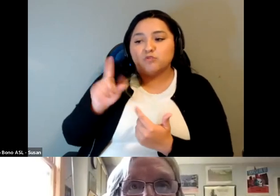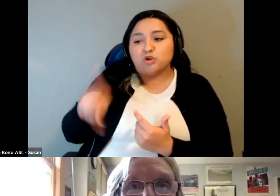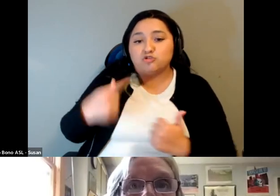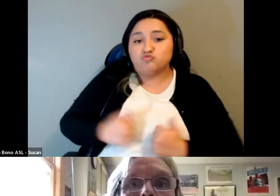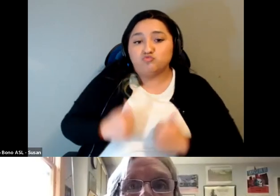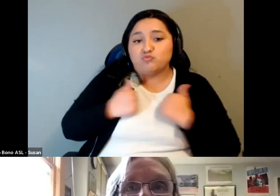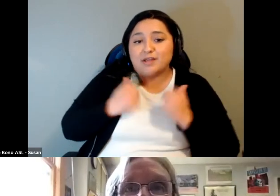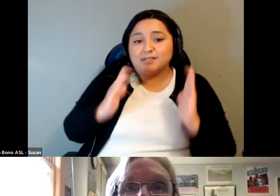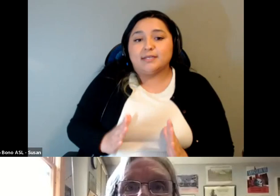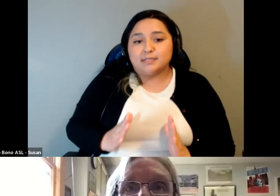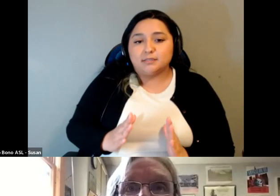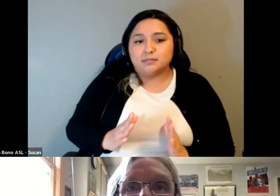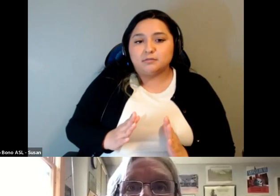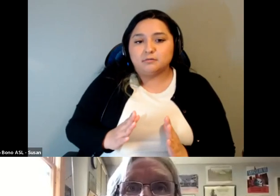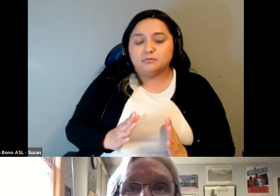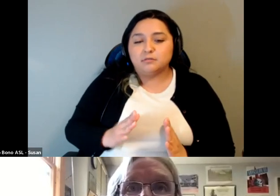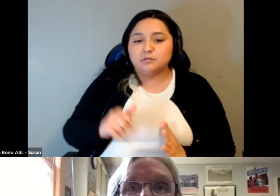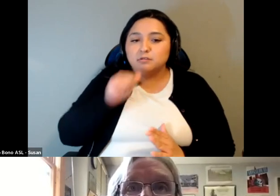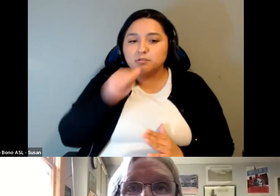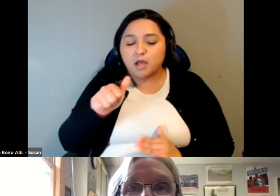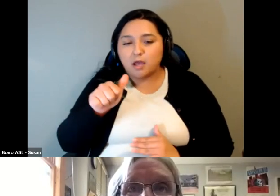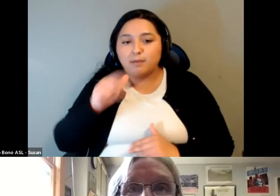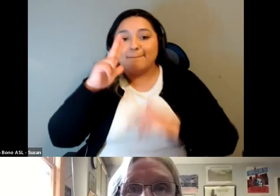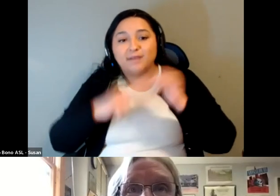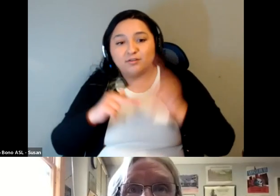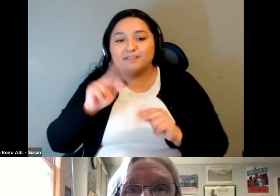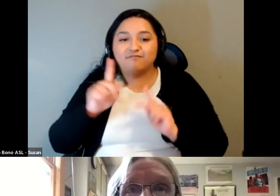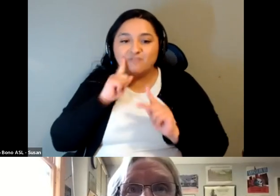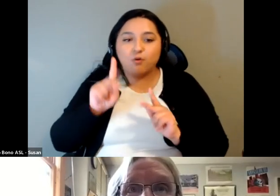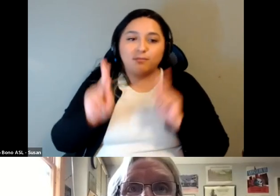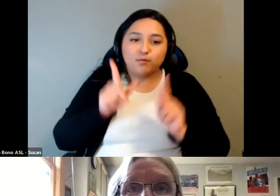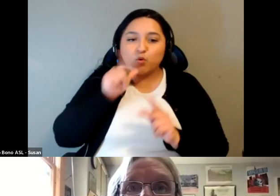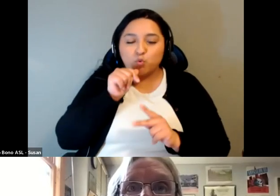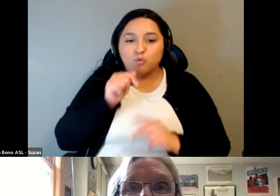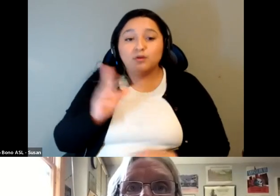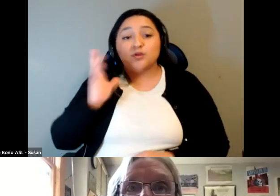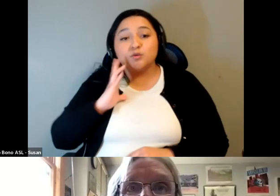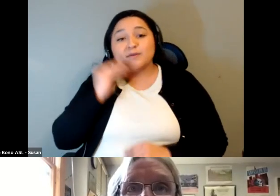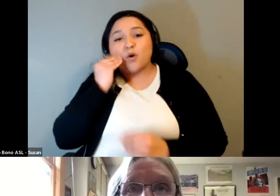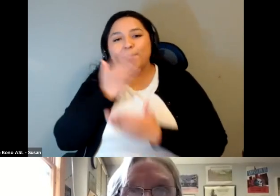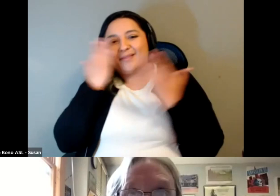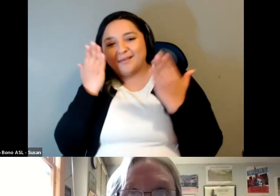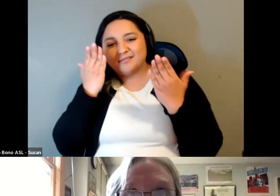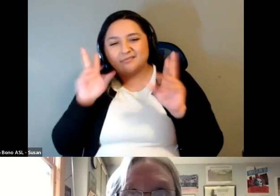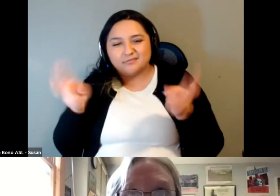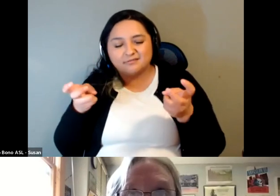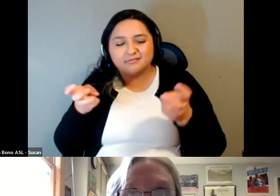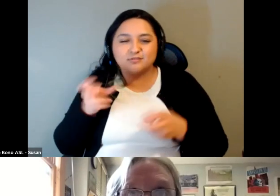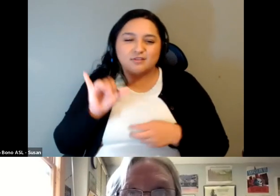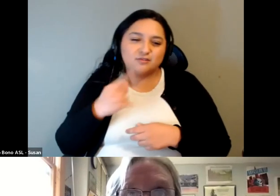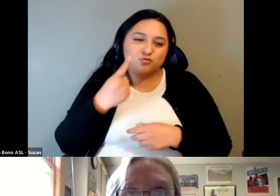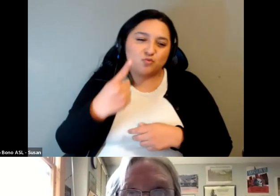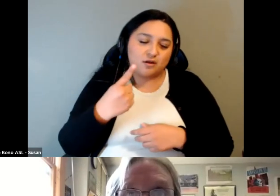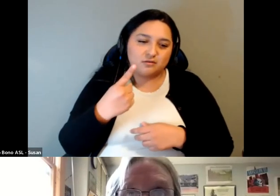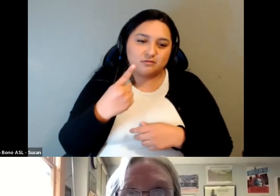people who were previously unhoused. So I think that, you know, that is one of the advantages of the scattered site